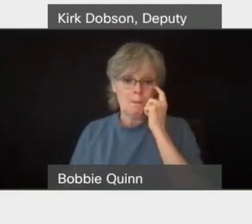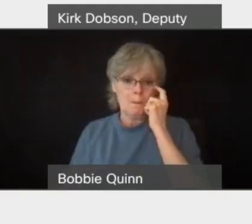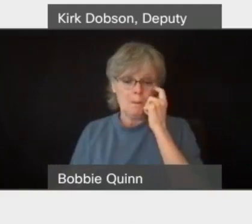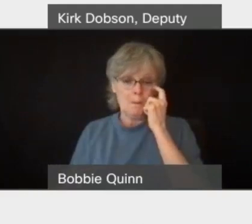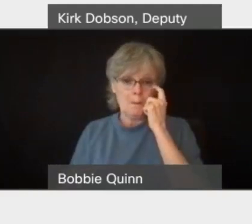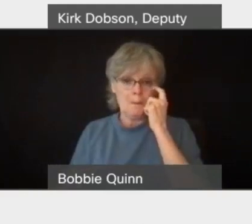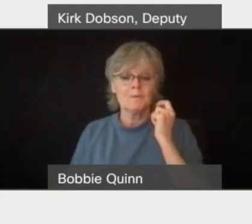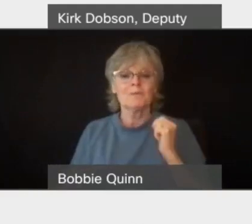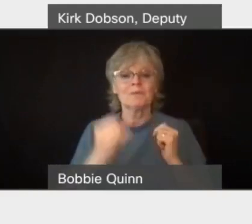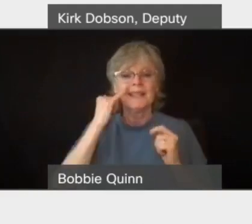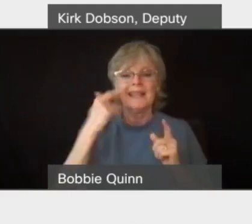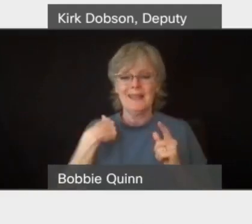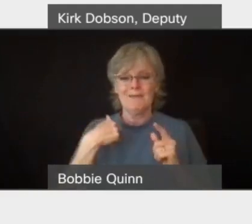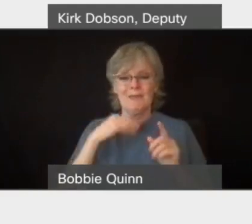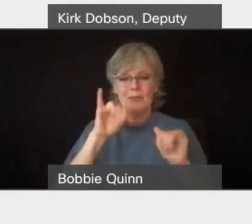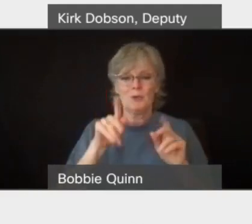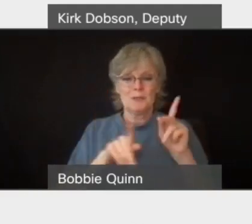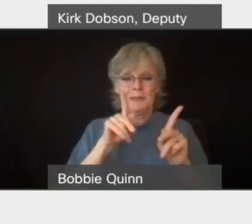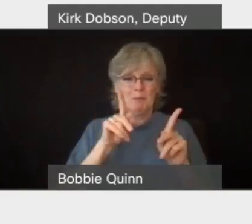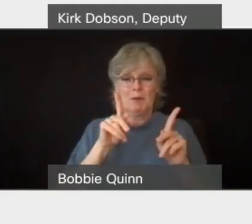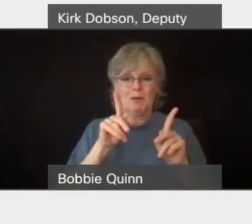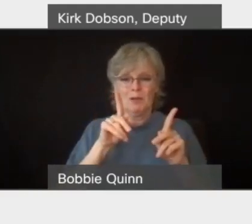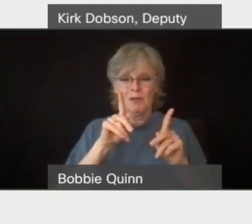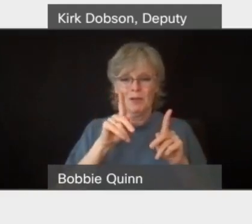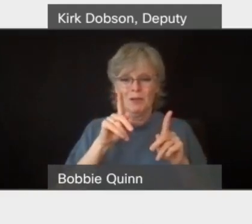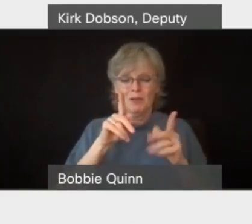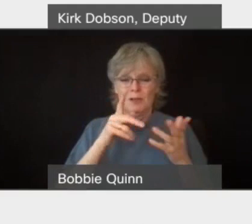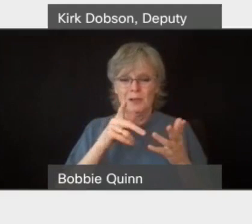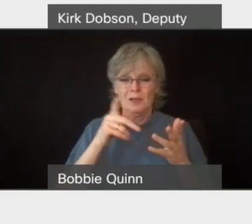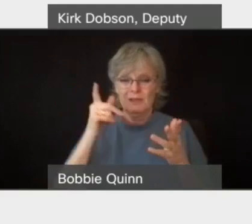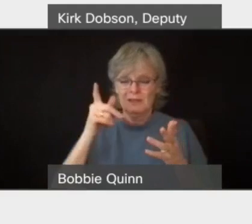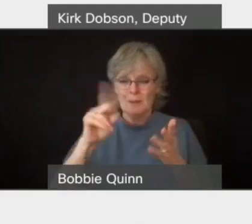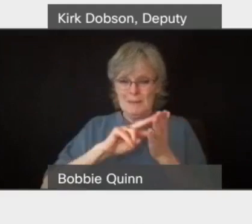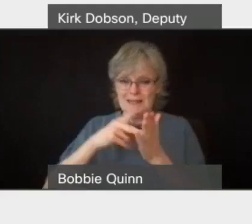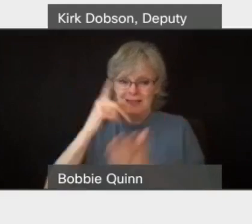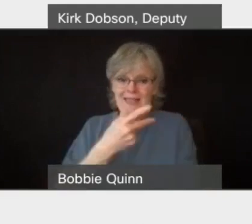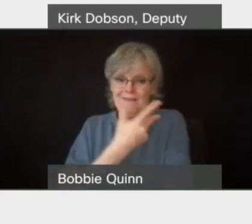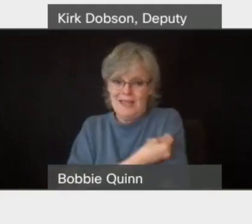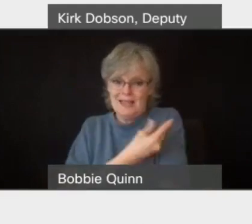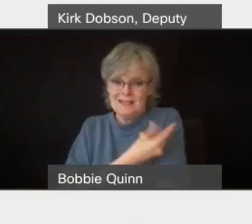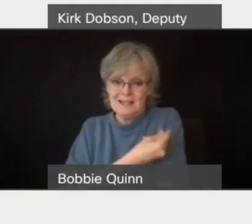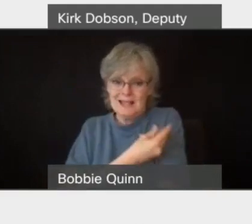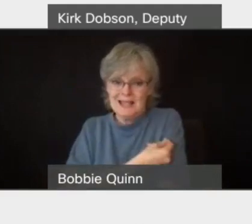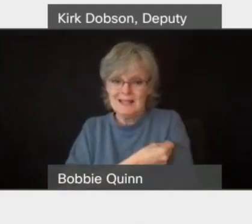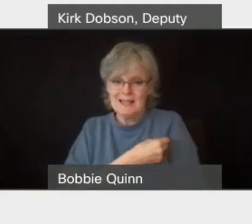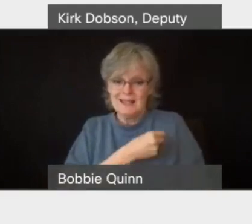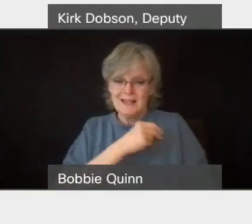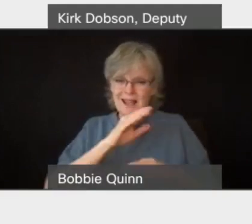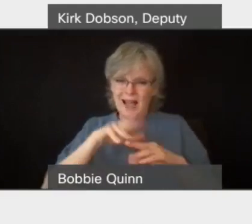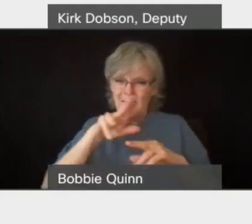By put them on paratransit, I don't know if that means they vaccinated people on their ride